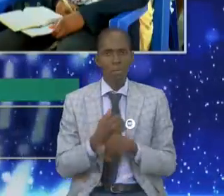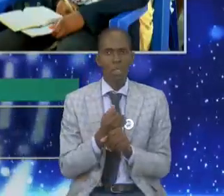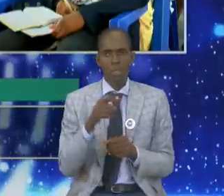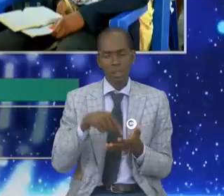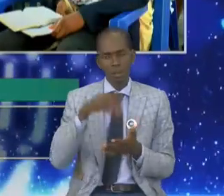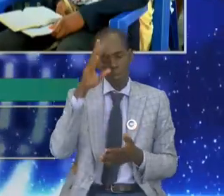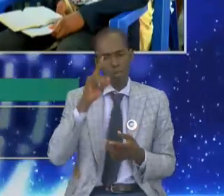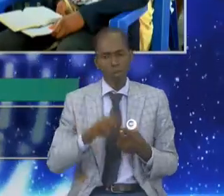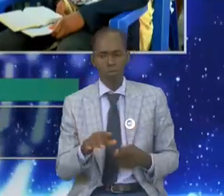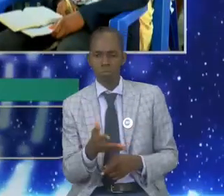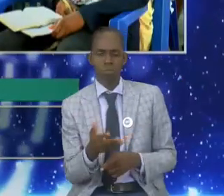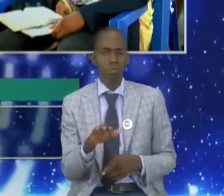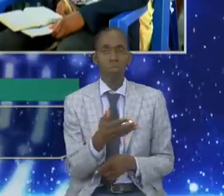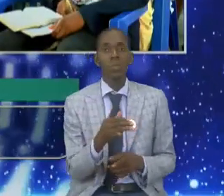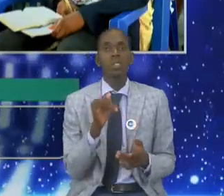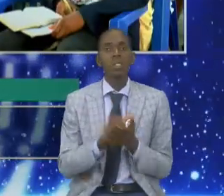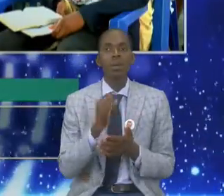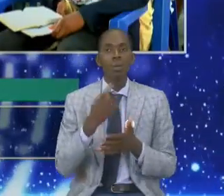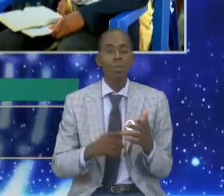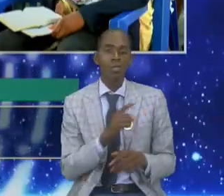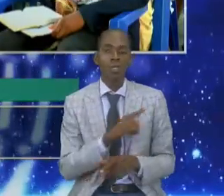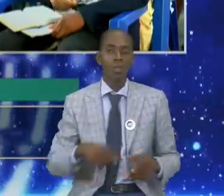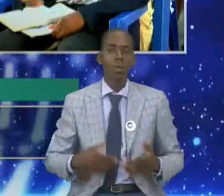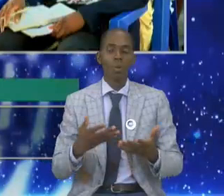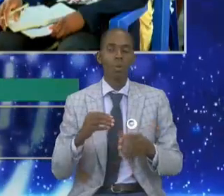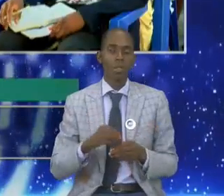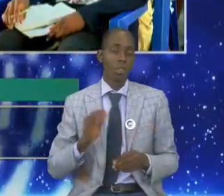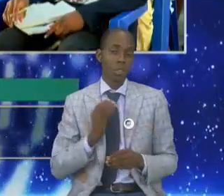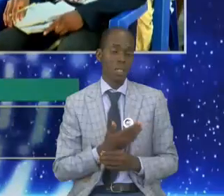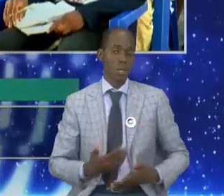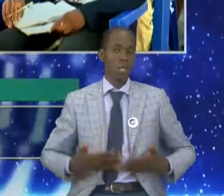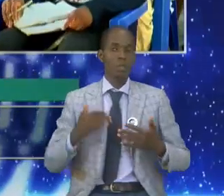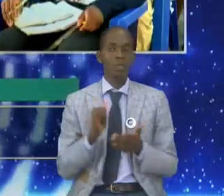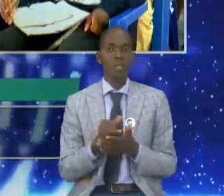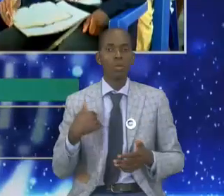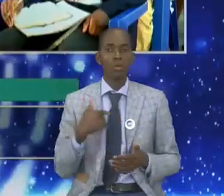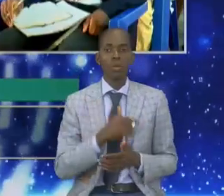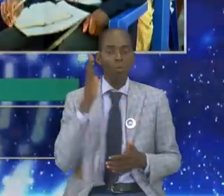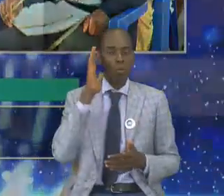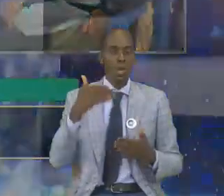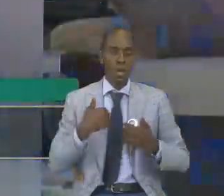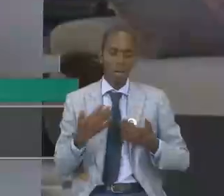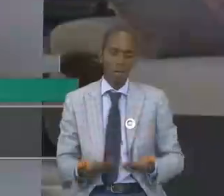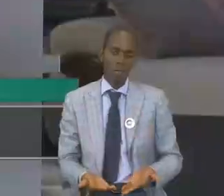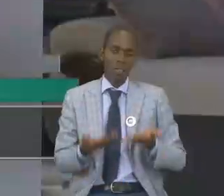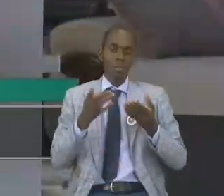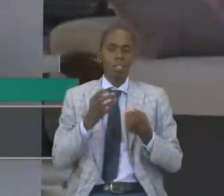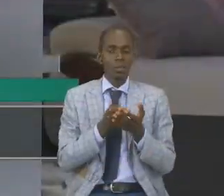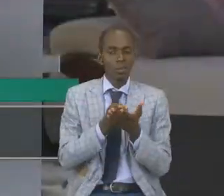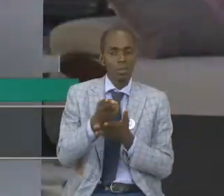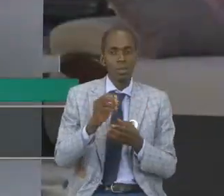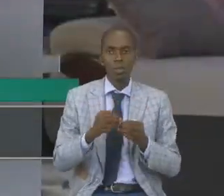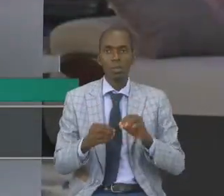compromise. That's what the Lord wants in our lives, that we will have elevated sincerity. Number eight,